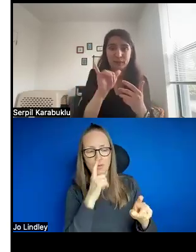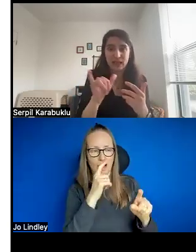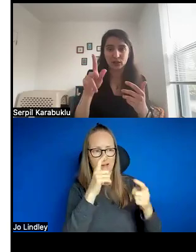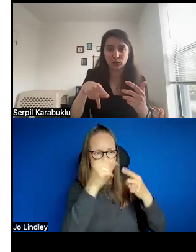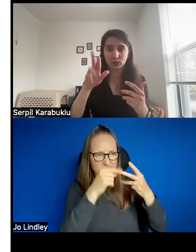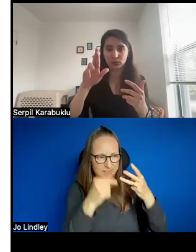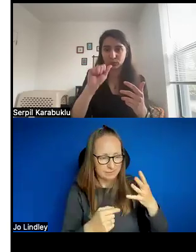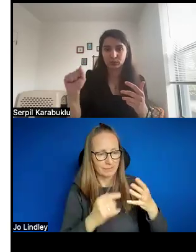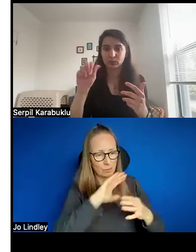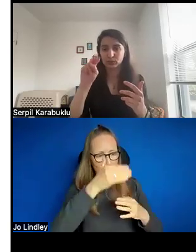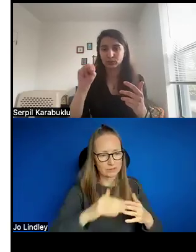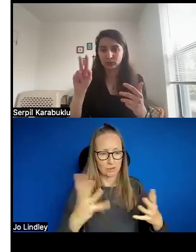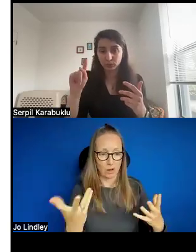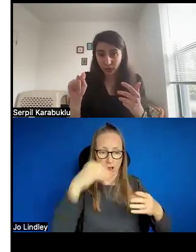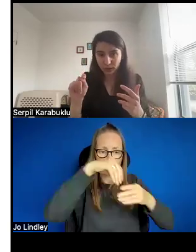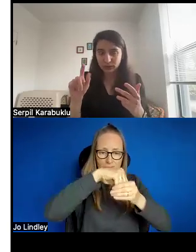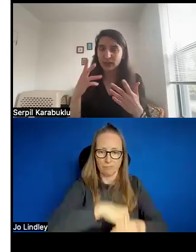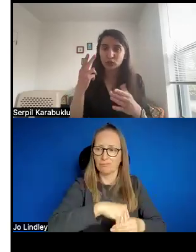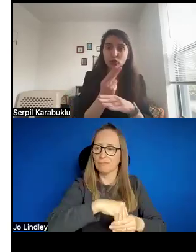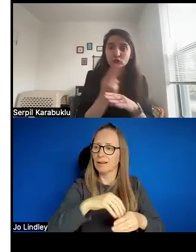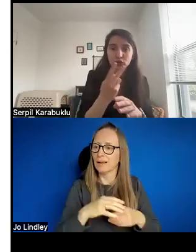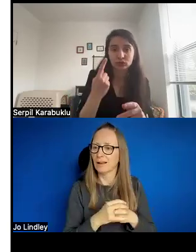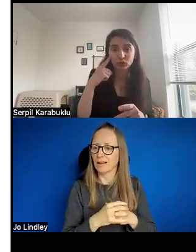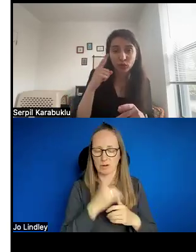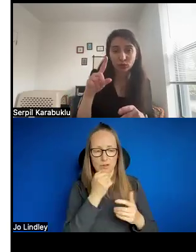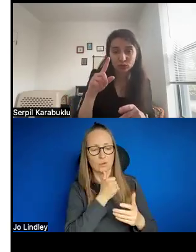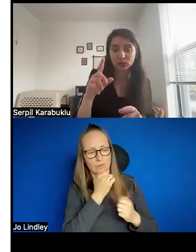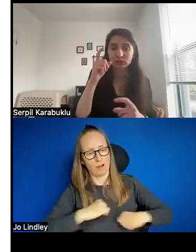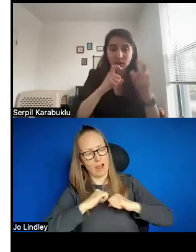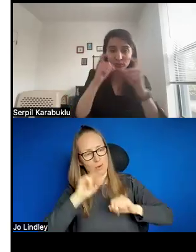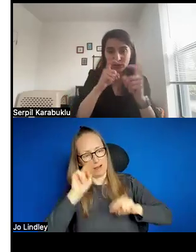prosody, and then we can tie this with our analysis.